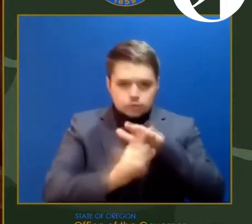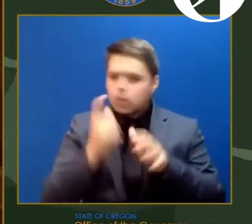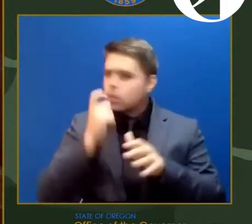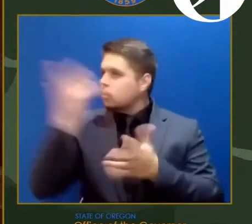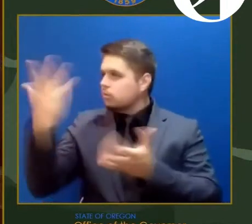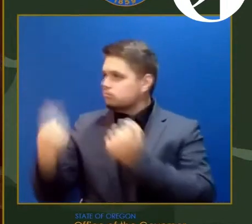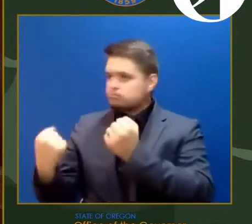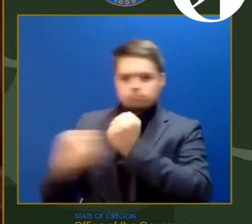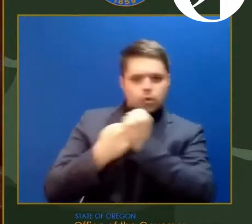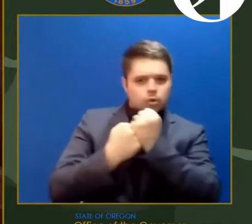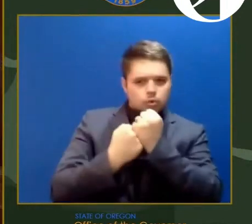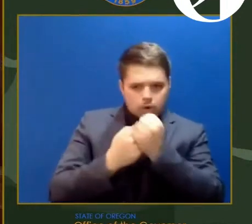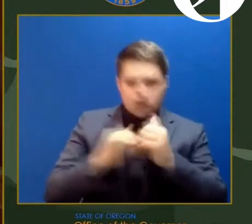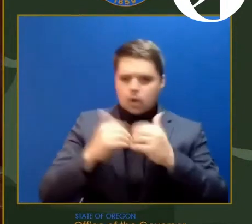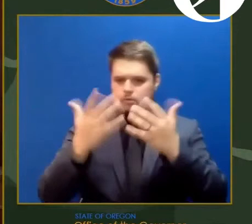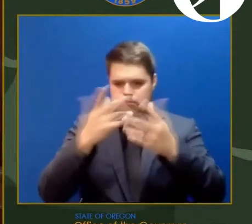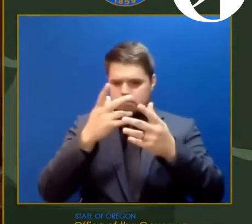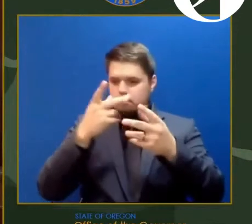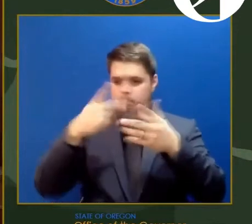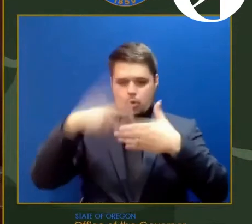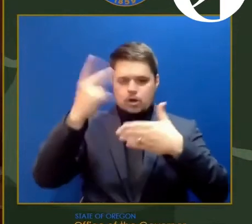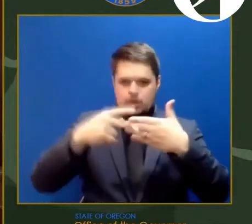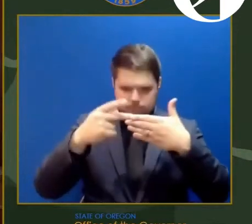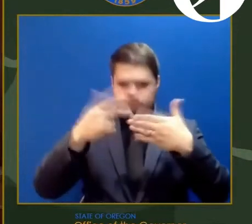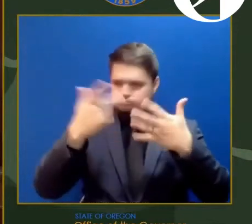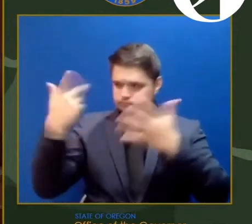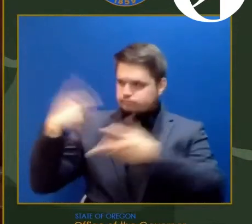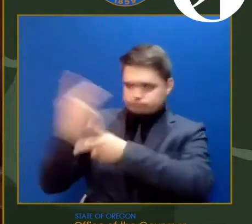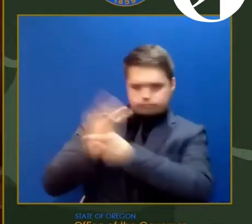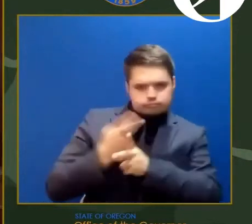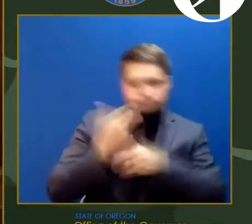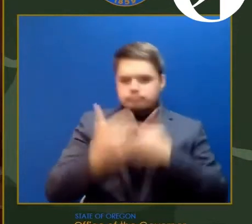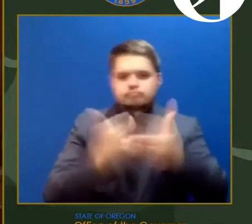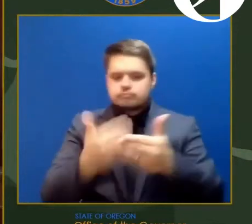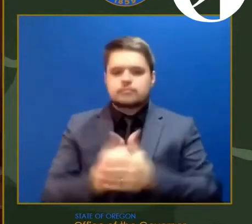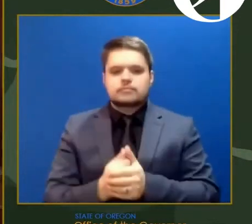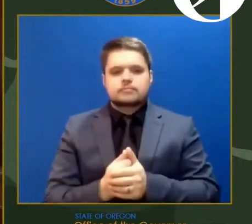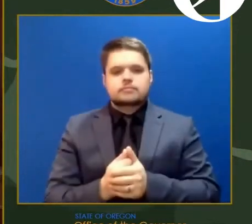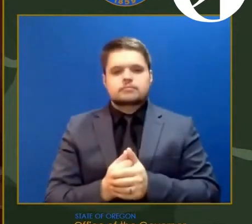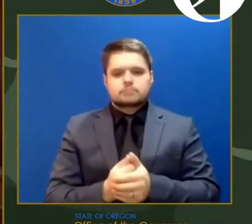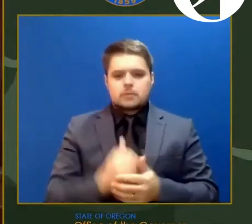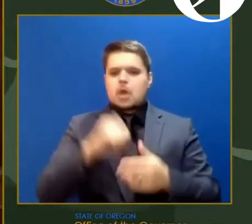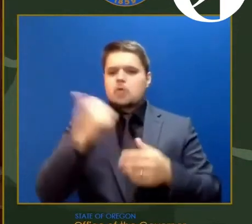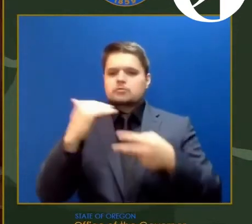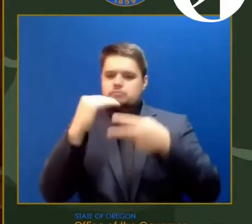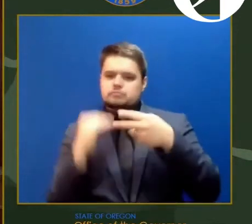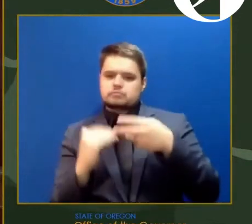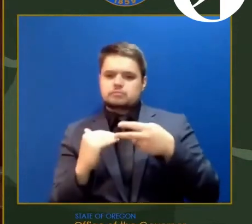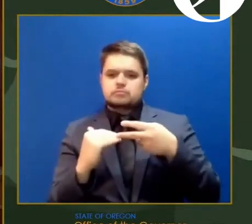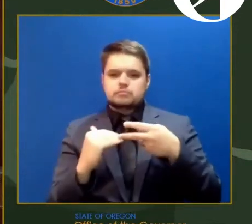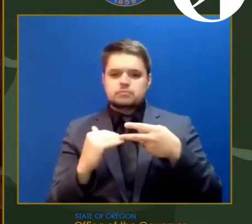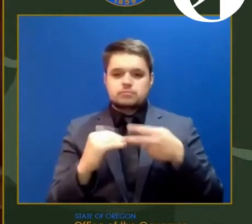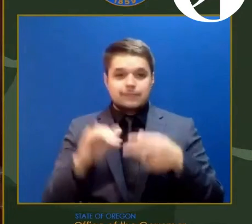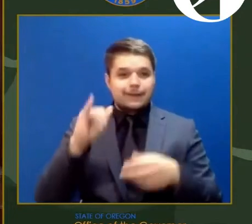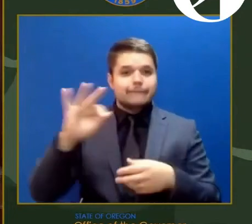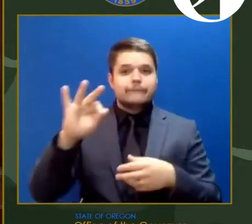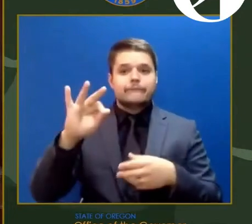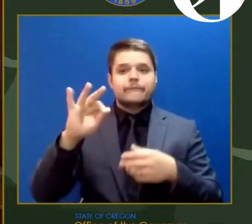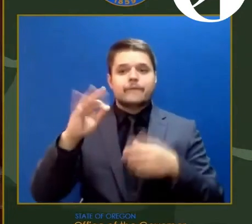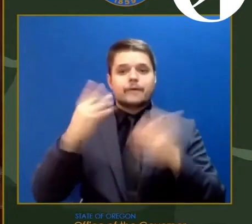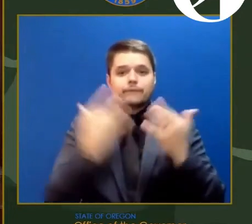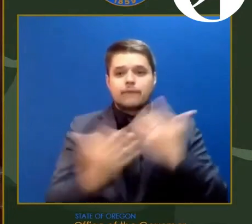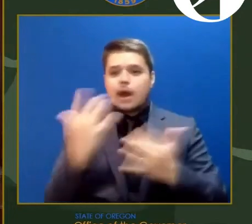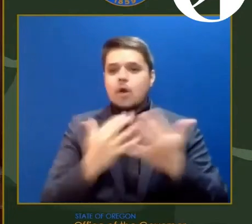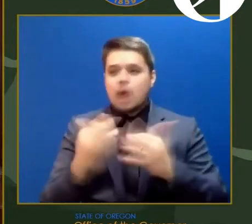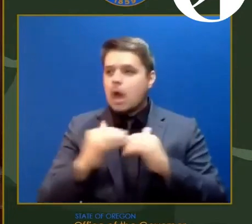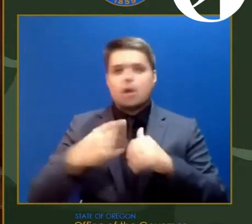Authority. Second, we must respond safely and effectively to active fires. This means putting more